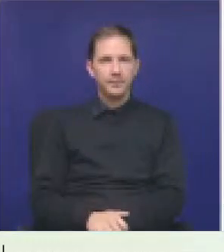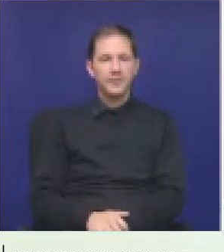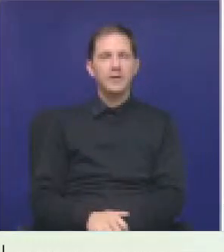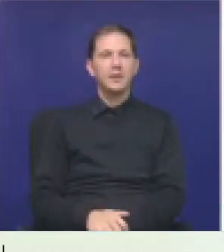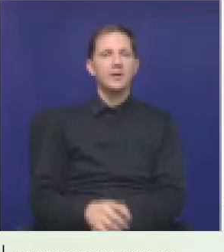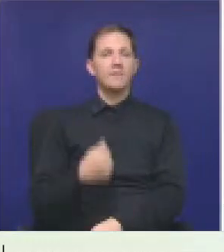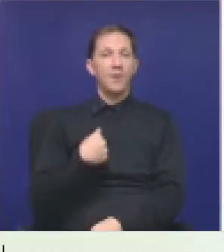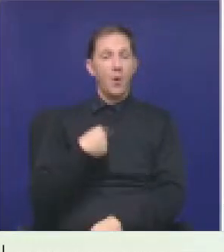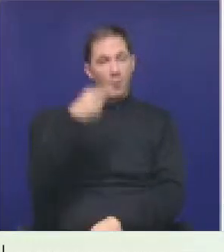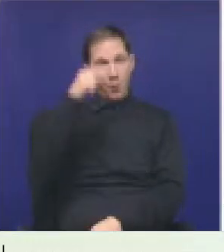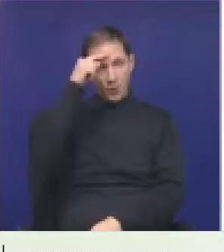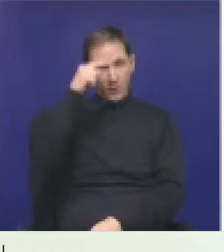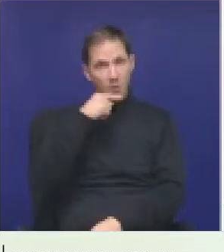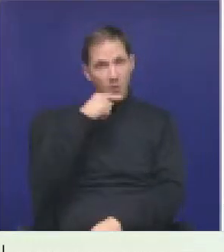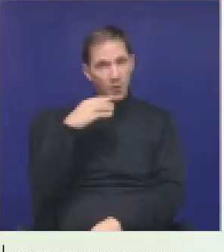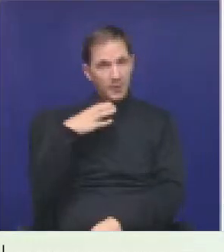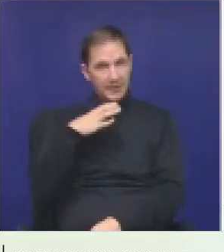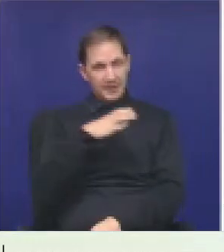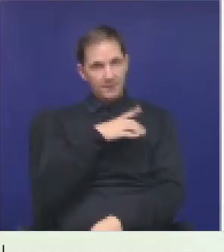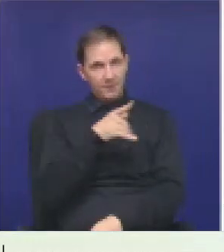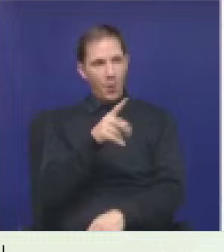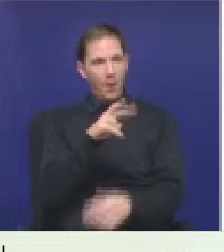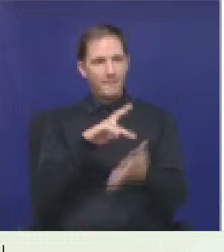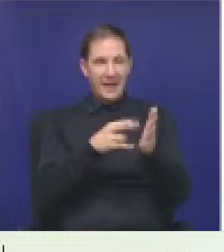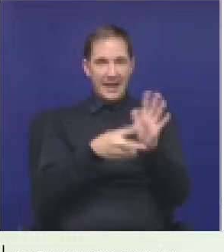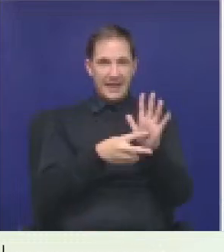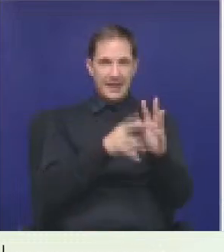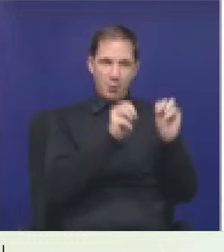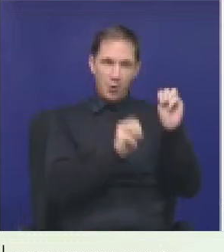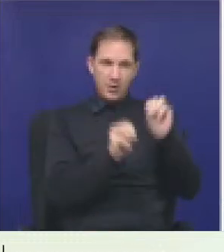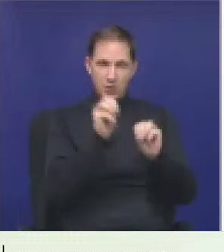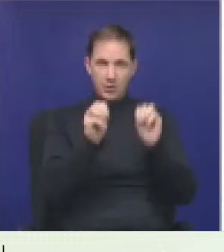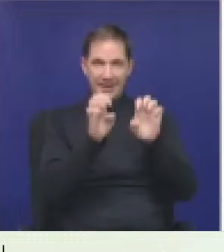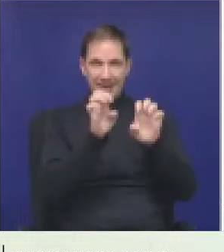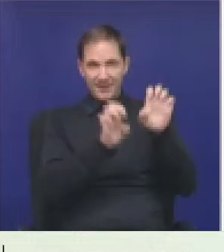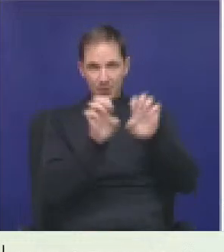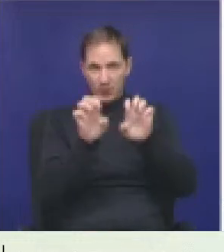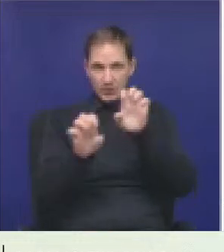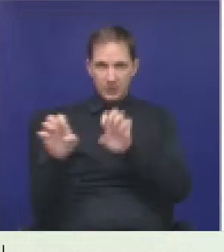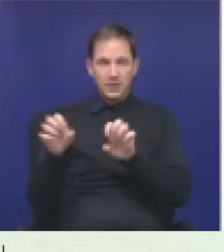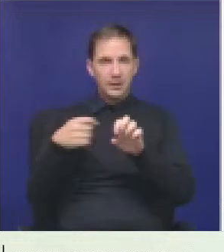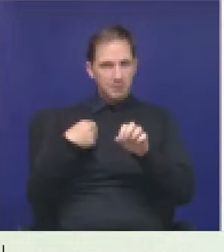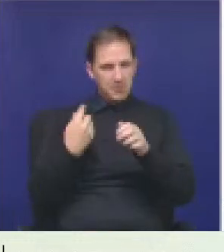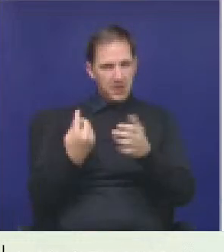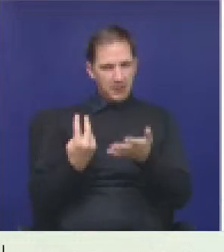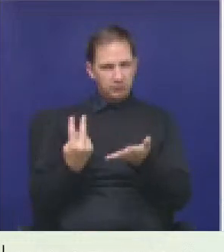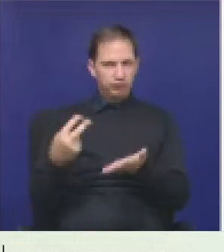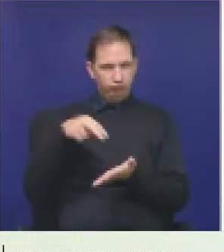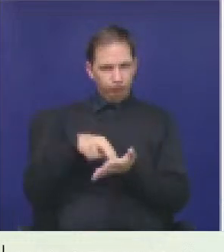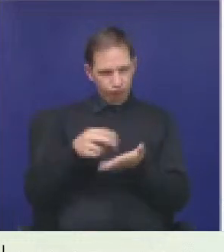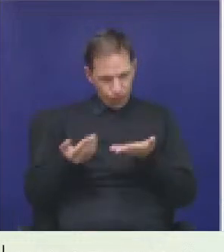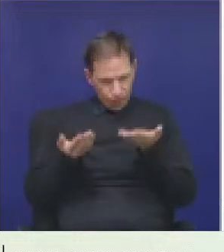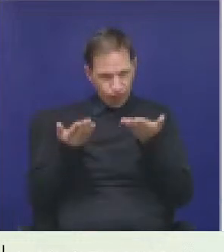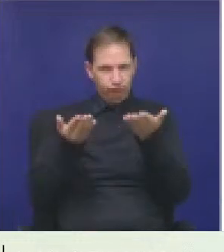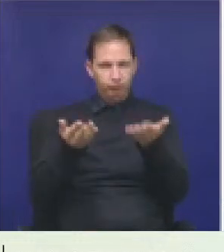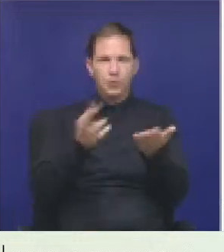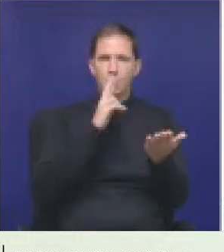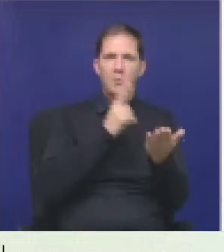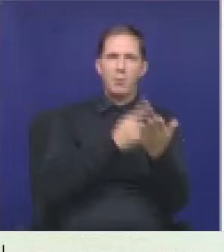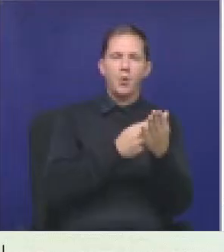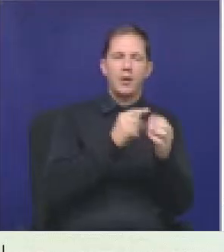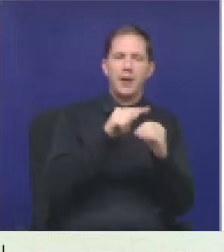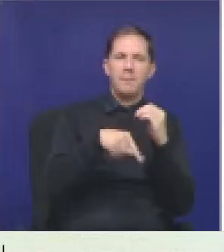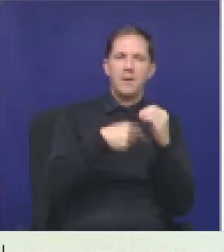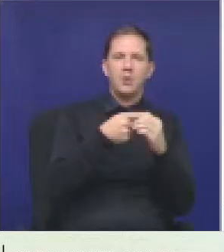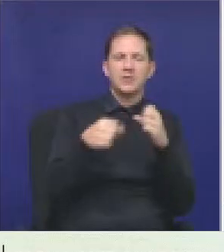Portfolio Committee on Planning, Monitoring and Evaluation, I rise to table the committee's report on the strategic plan,